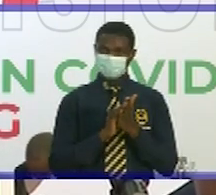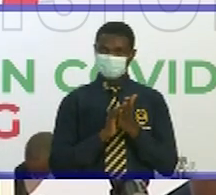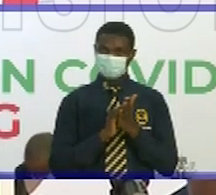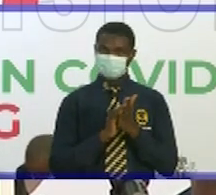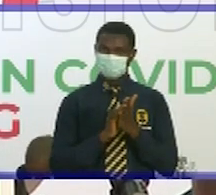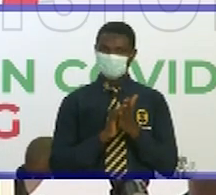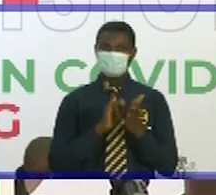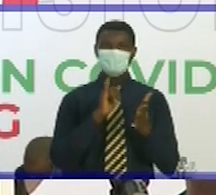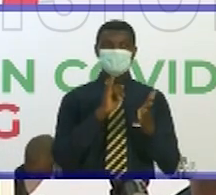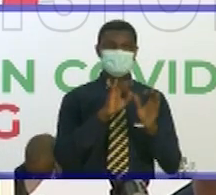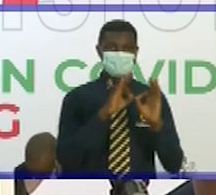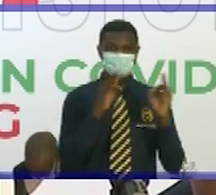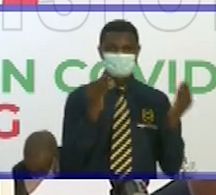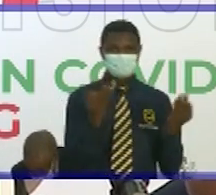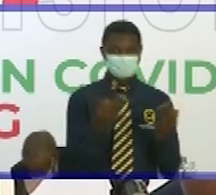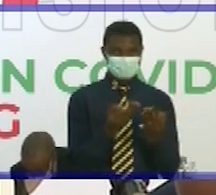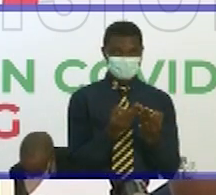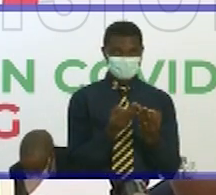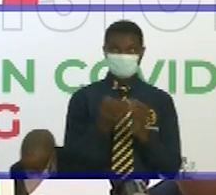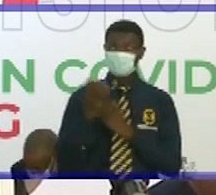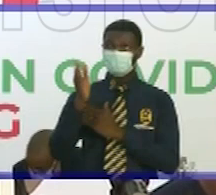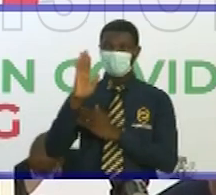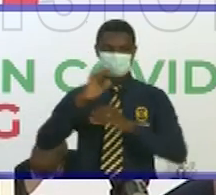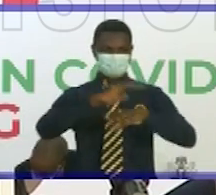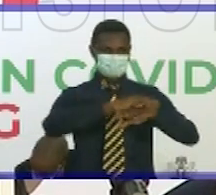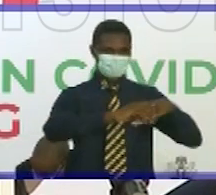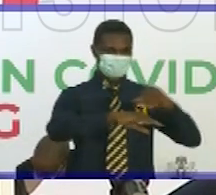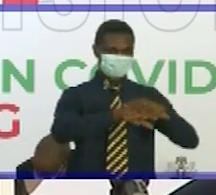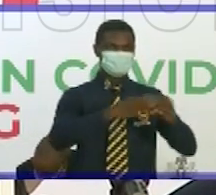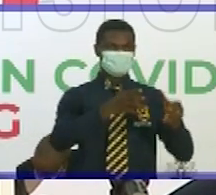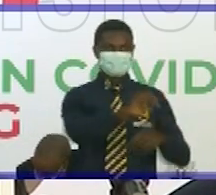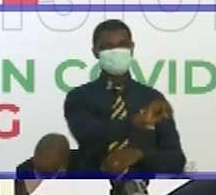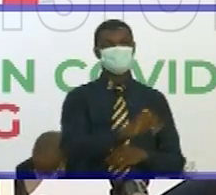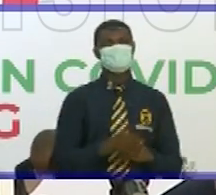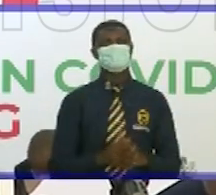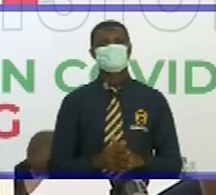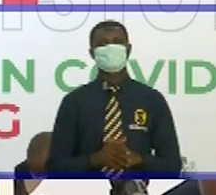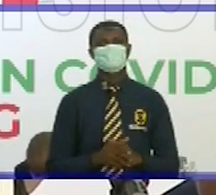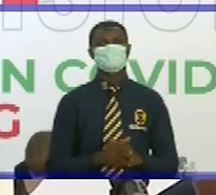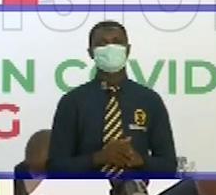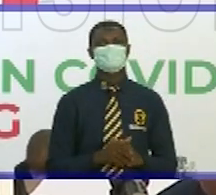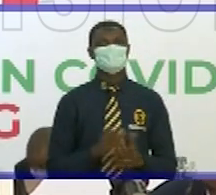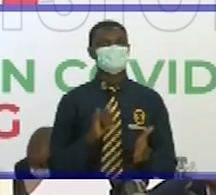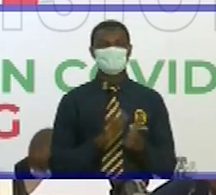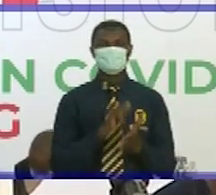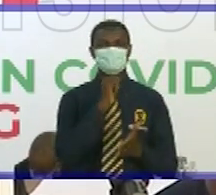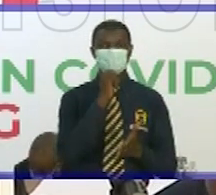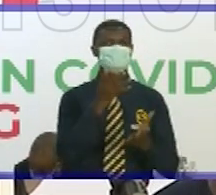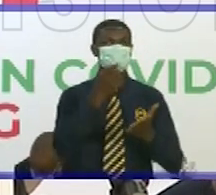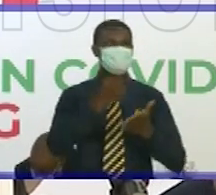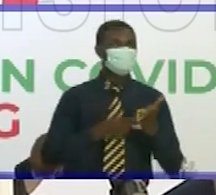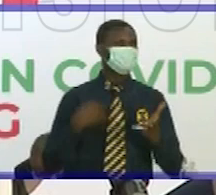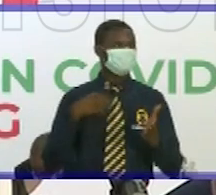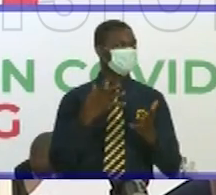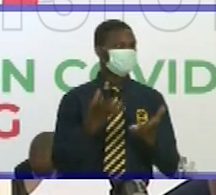idile ti ru nkan bayi ti sele ki Olorun ko ki o tu won ninu ko n se nkan ti a fe rara ko